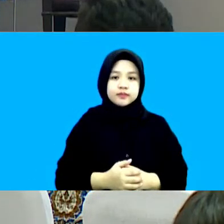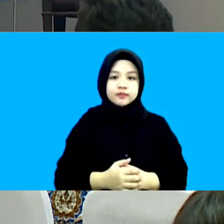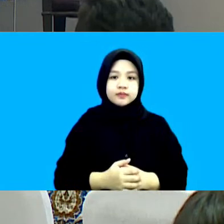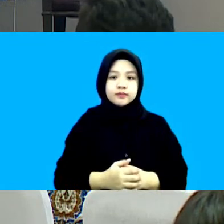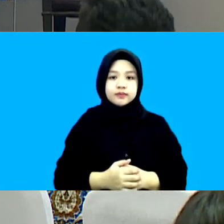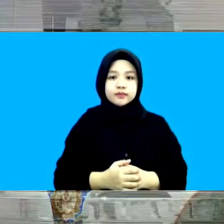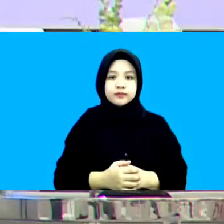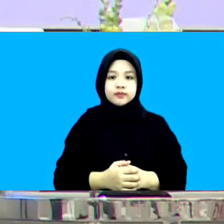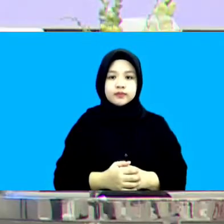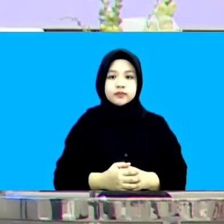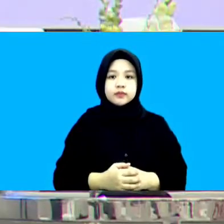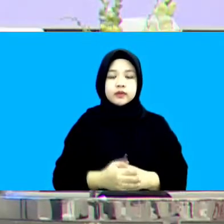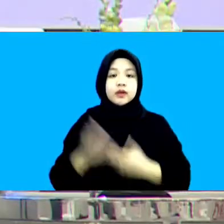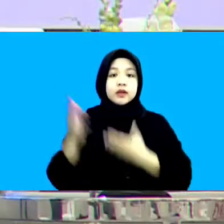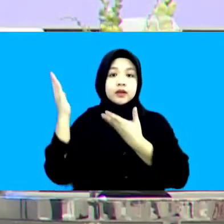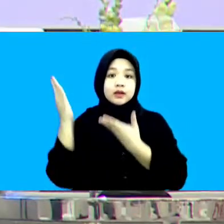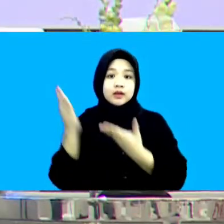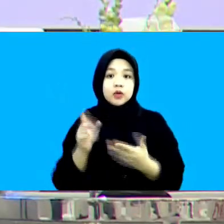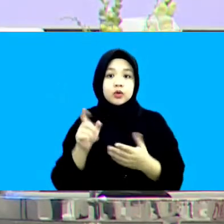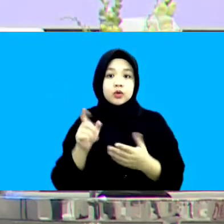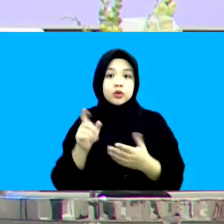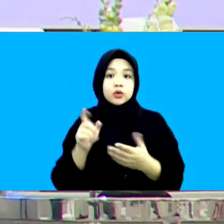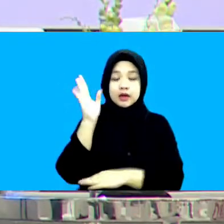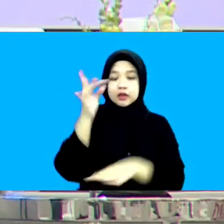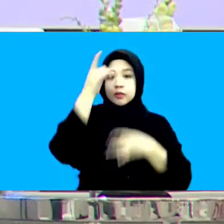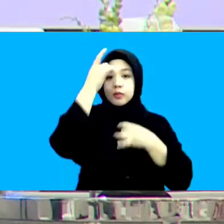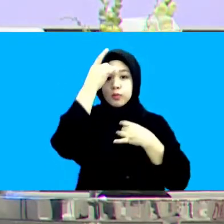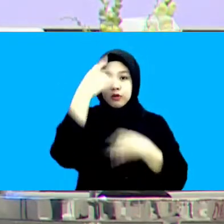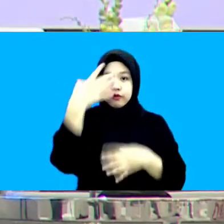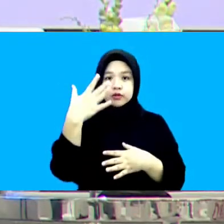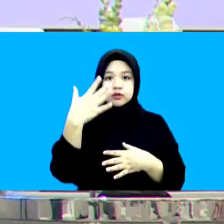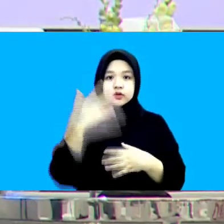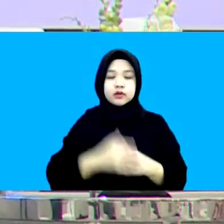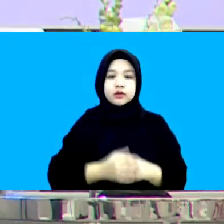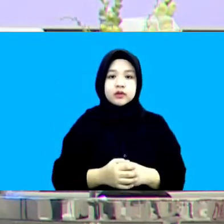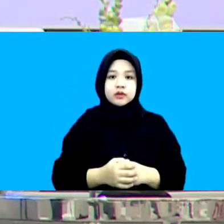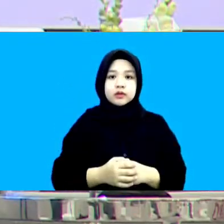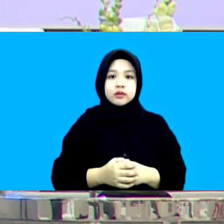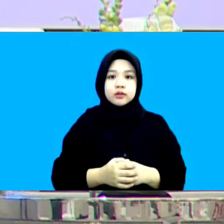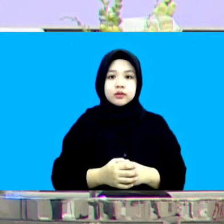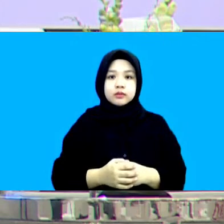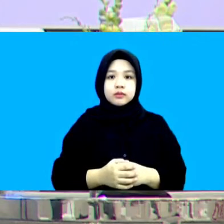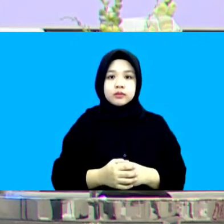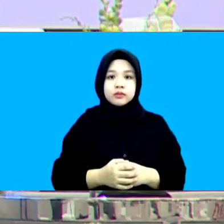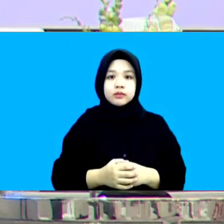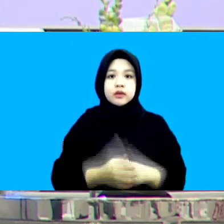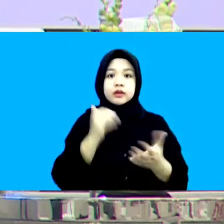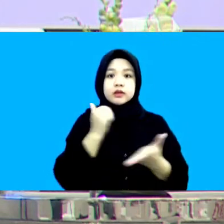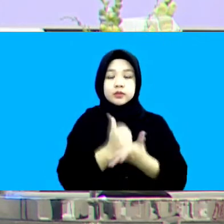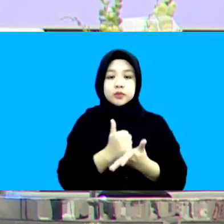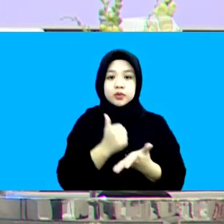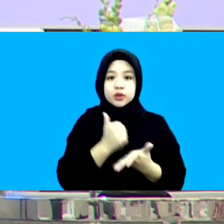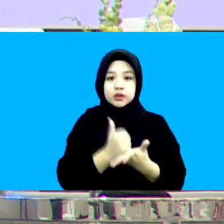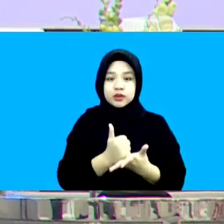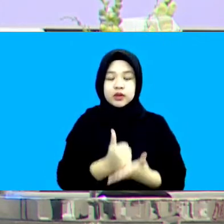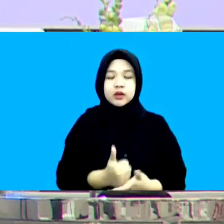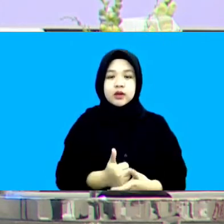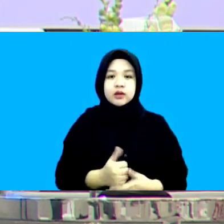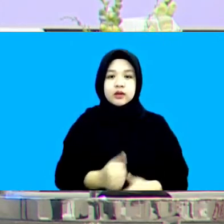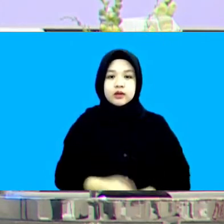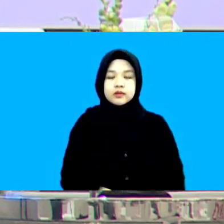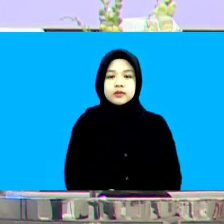T20, to lead our second Keynote Policy Dialogue. Dr. Riatu, the floor is yours.